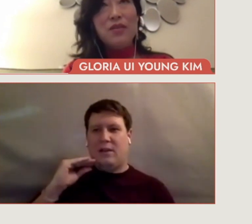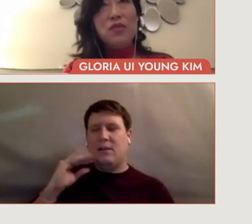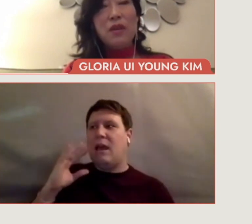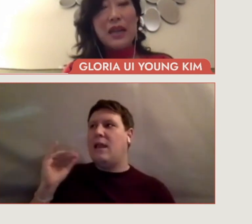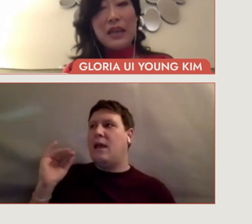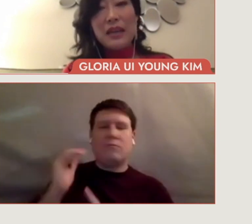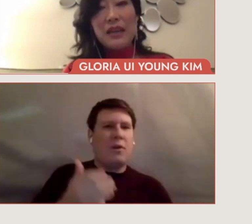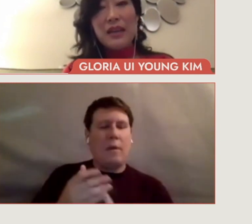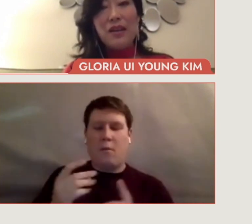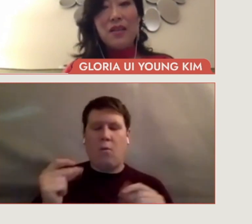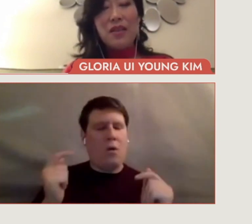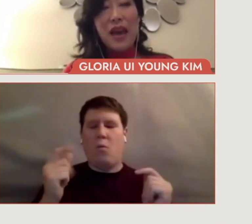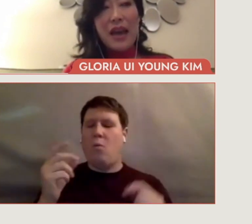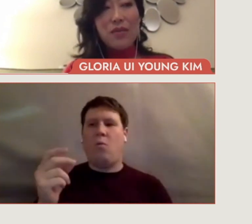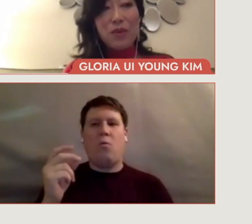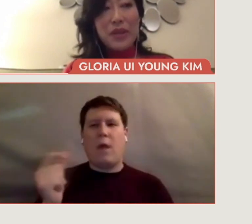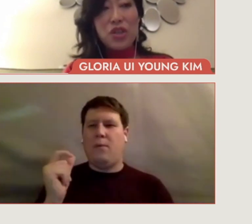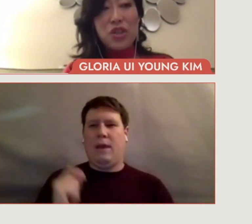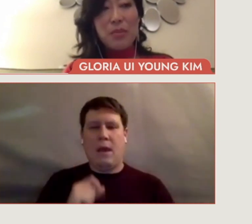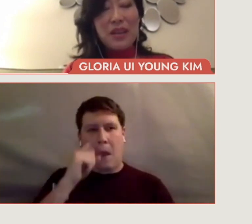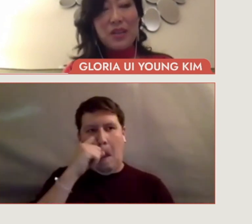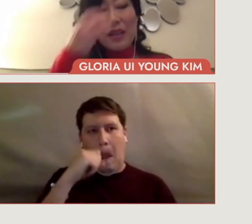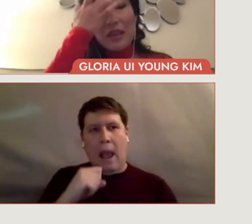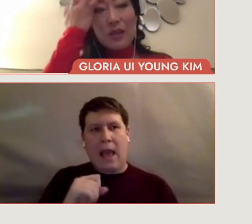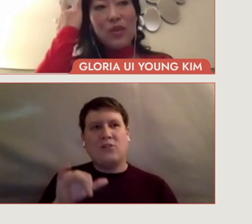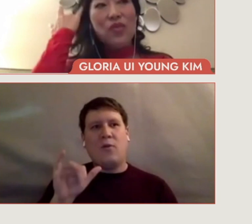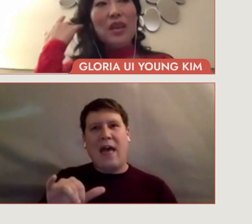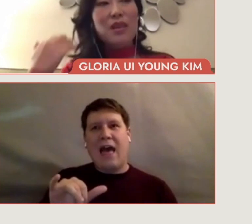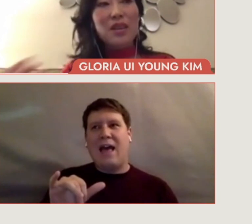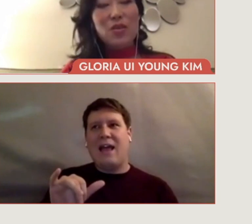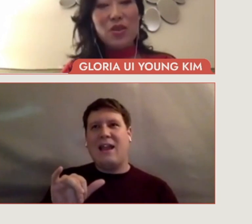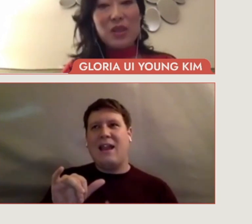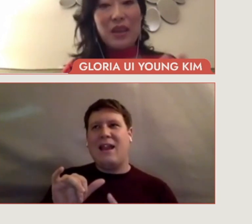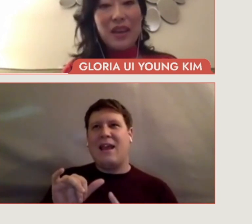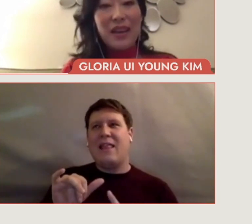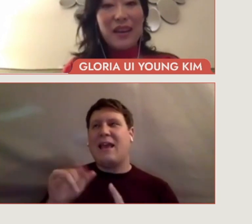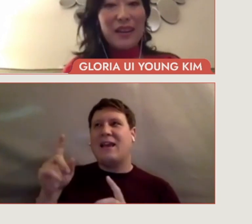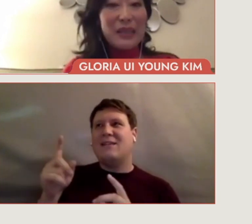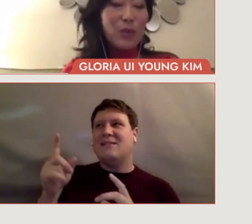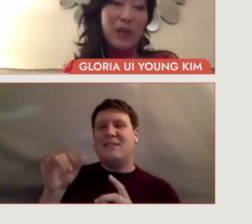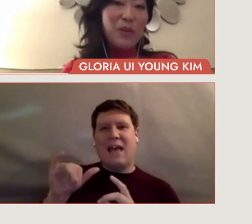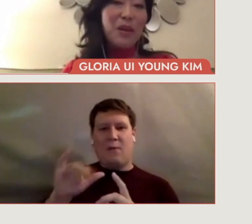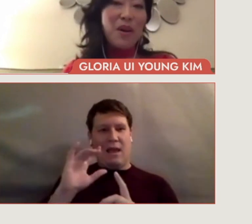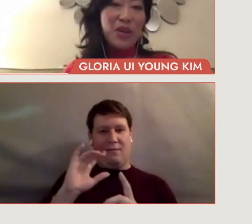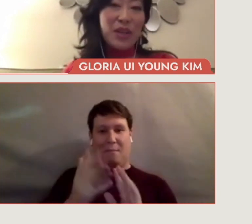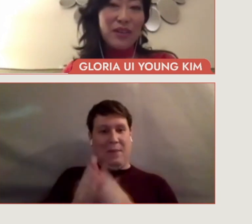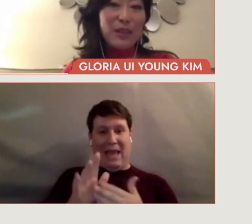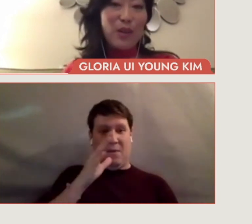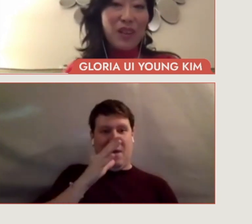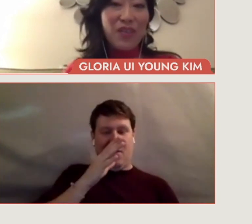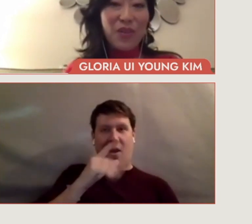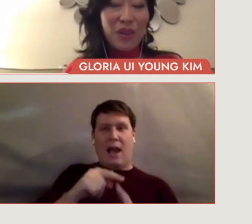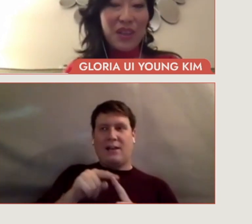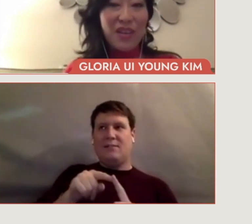and writing that relationship, and it was funny because you're just like, it's so clearly a mother-daughter